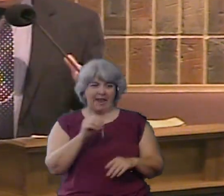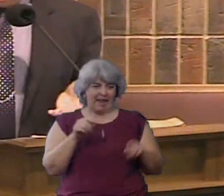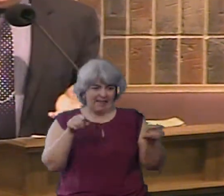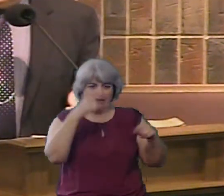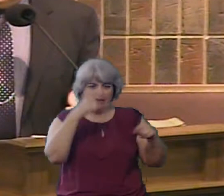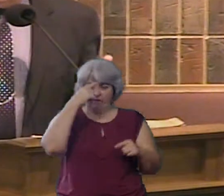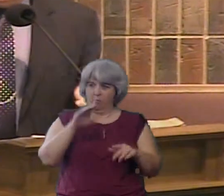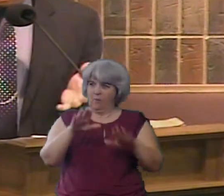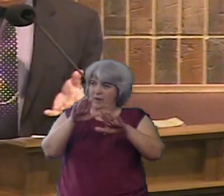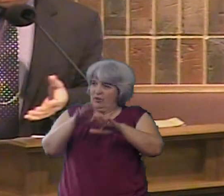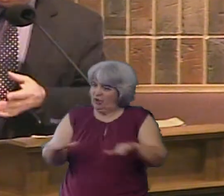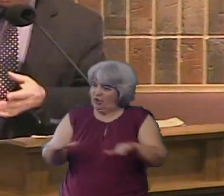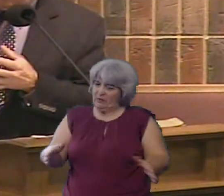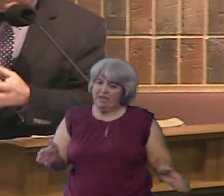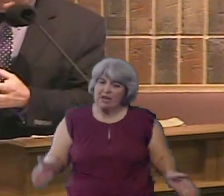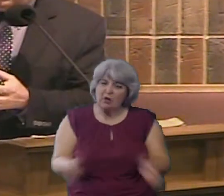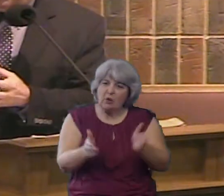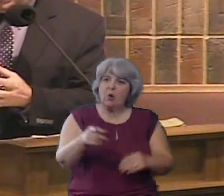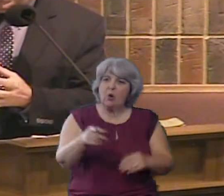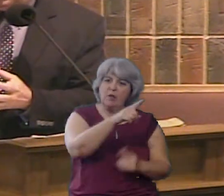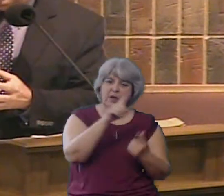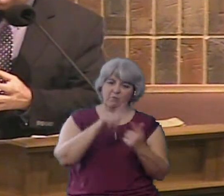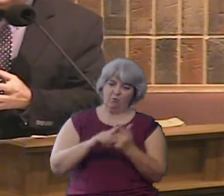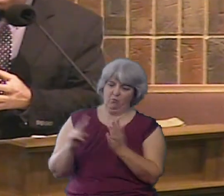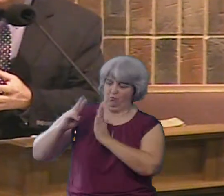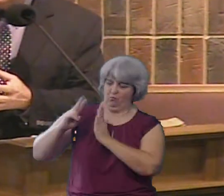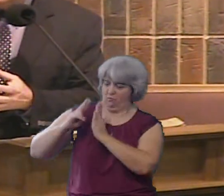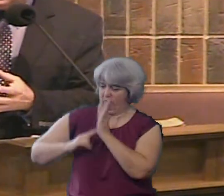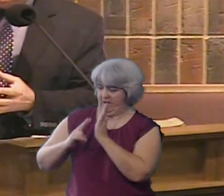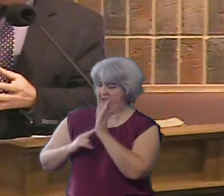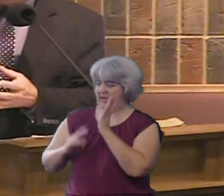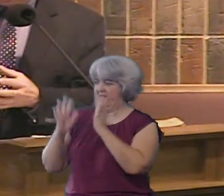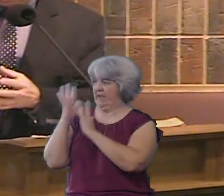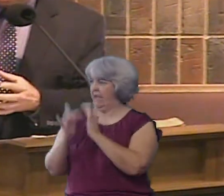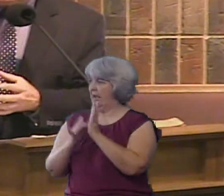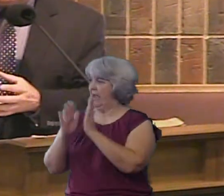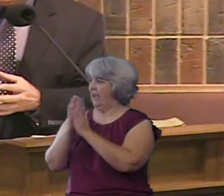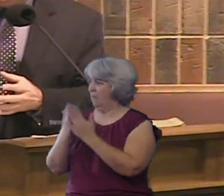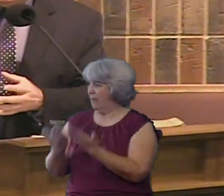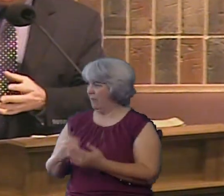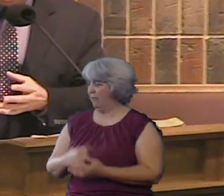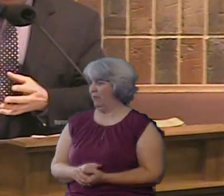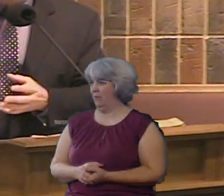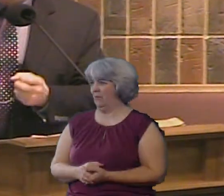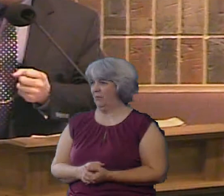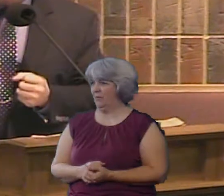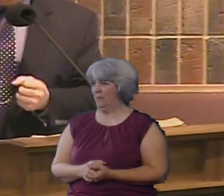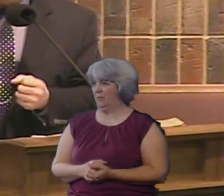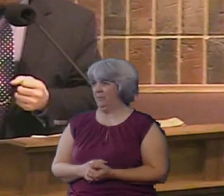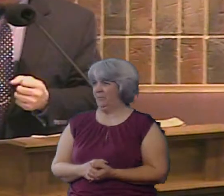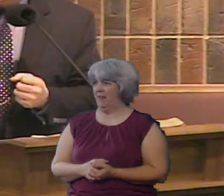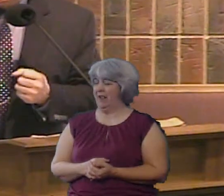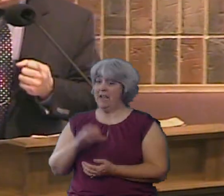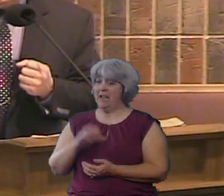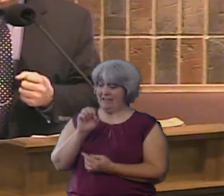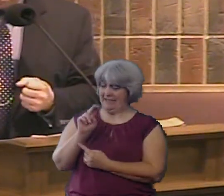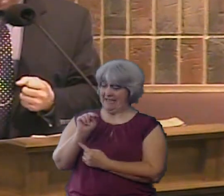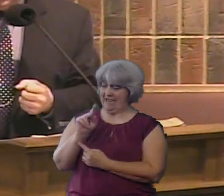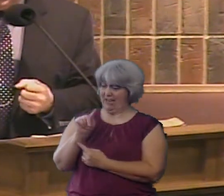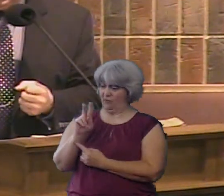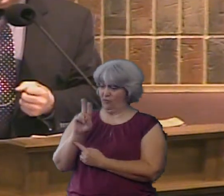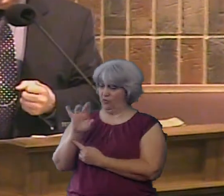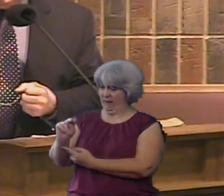children and encouraging them to read the Bible. Centurion of Scripture means that you have memorized